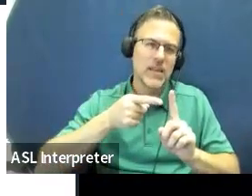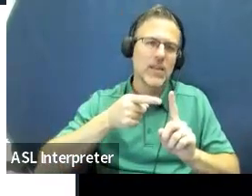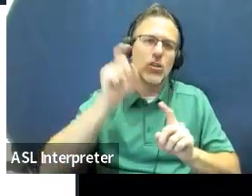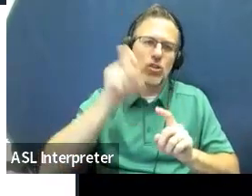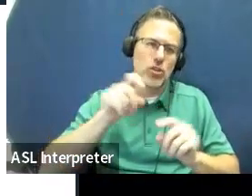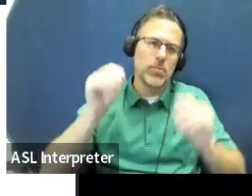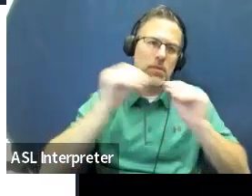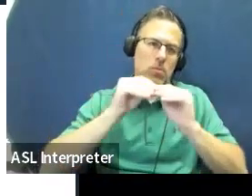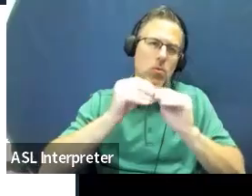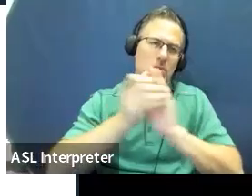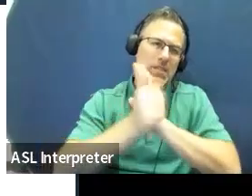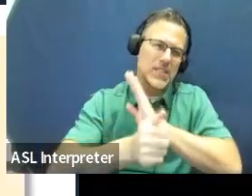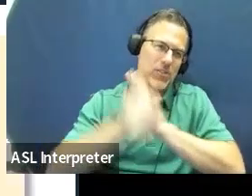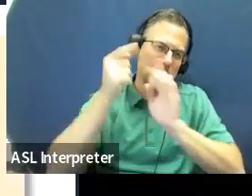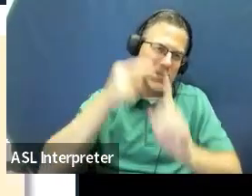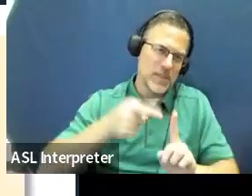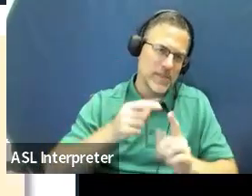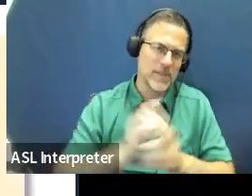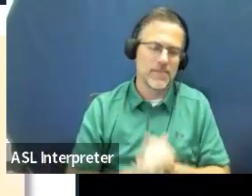specific.